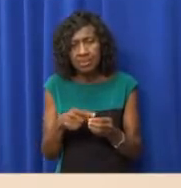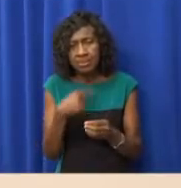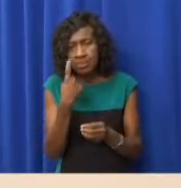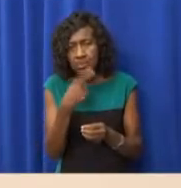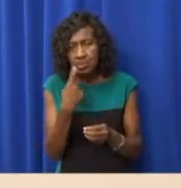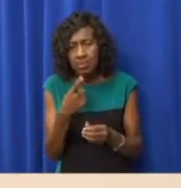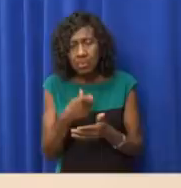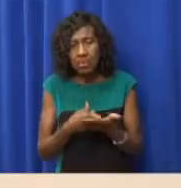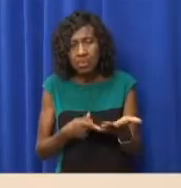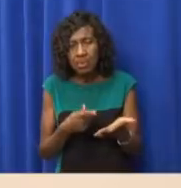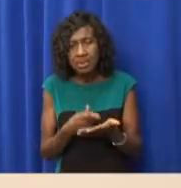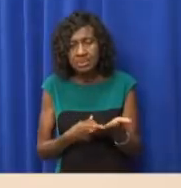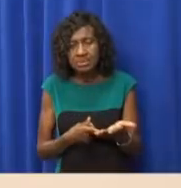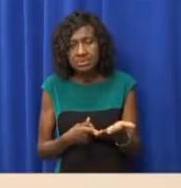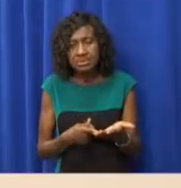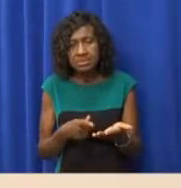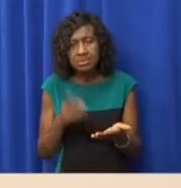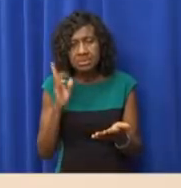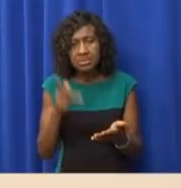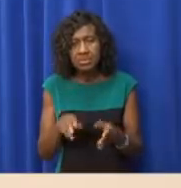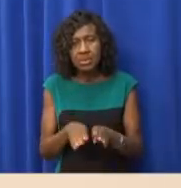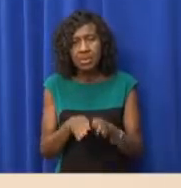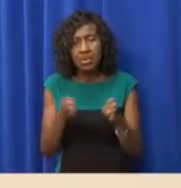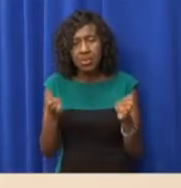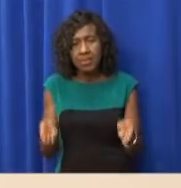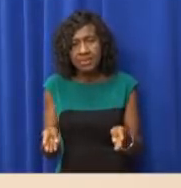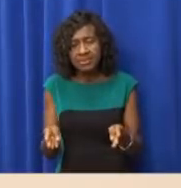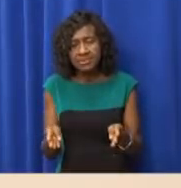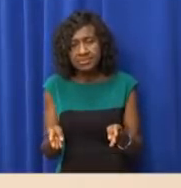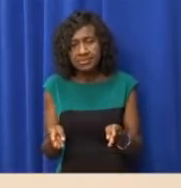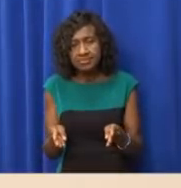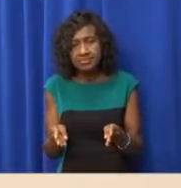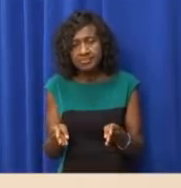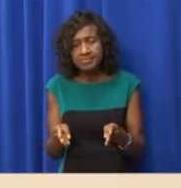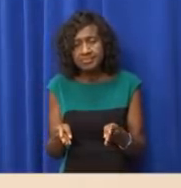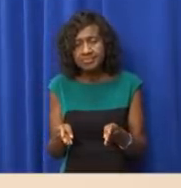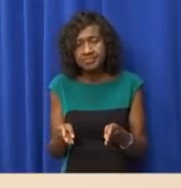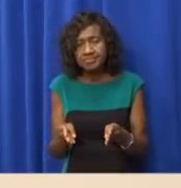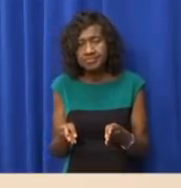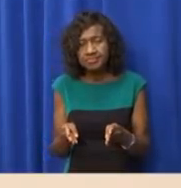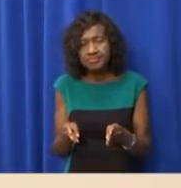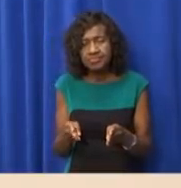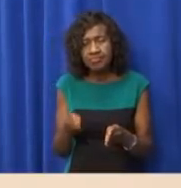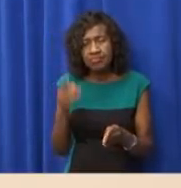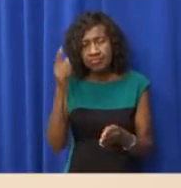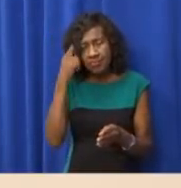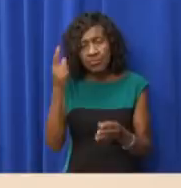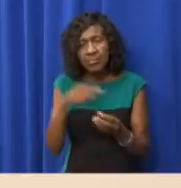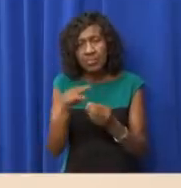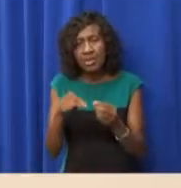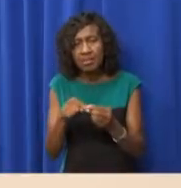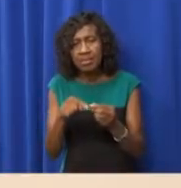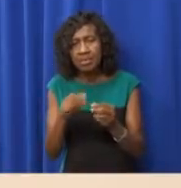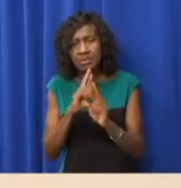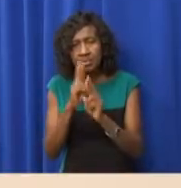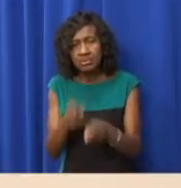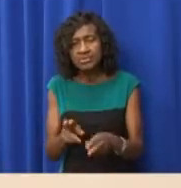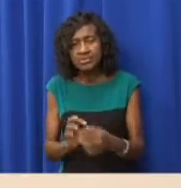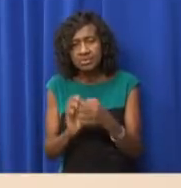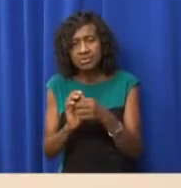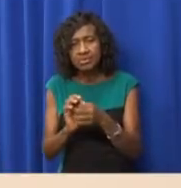stage or phase of the reopening should look like. Again, informed always by the results of the tests and the results